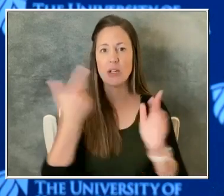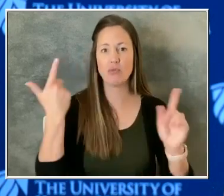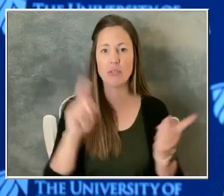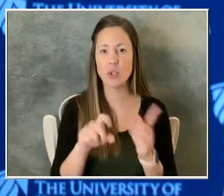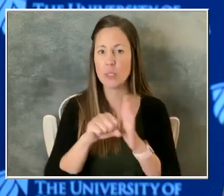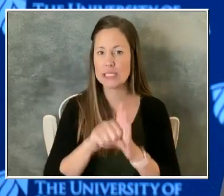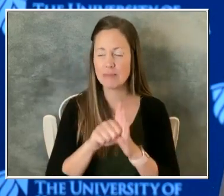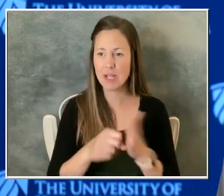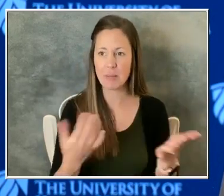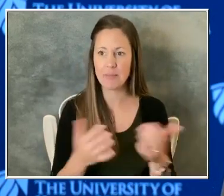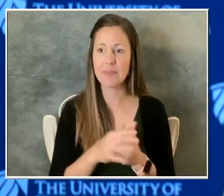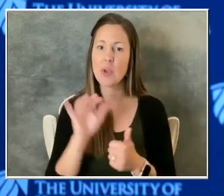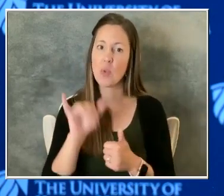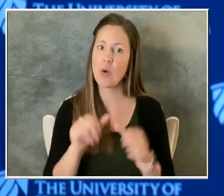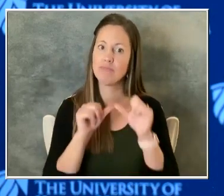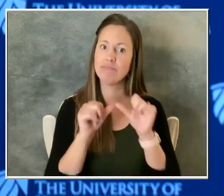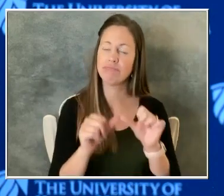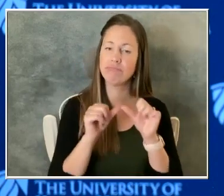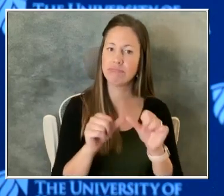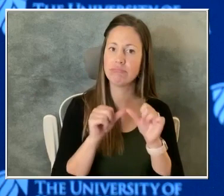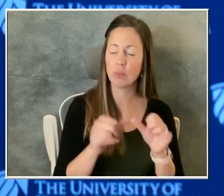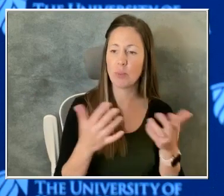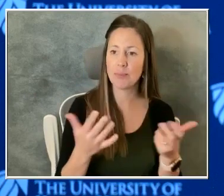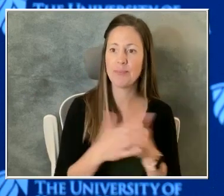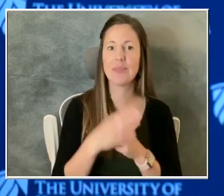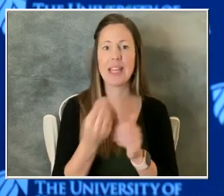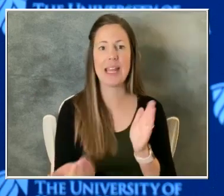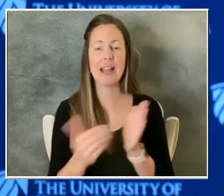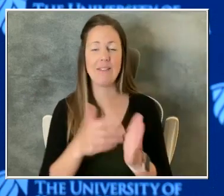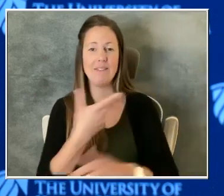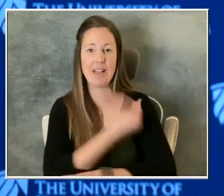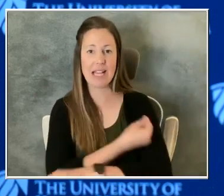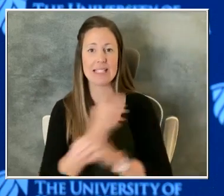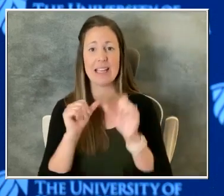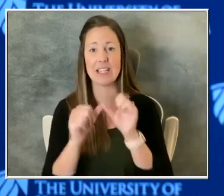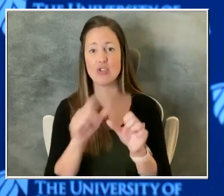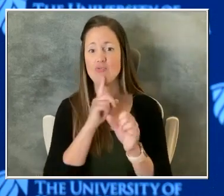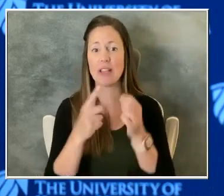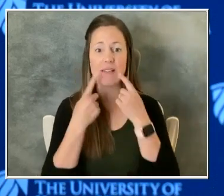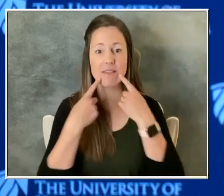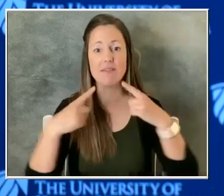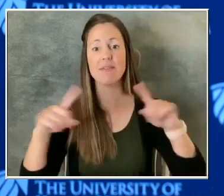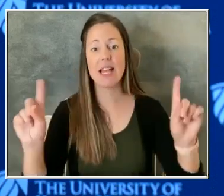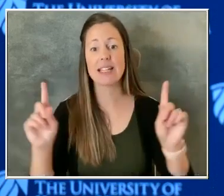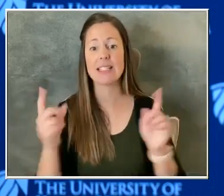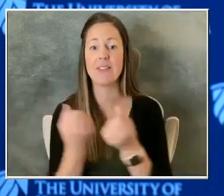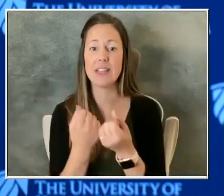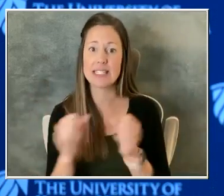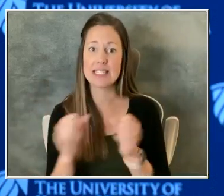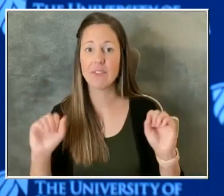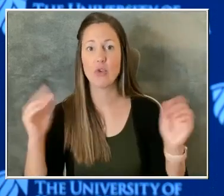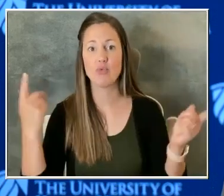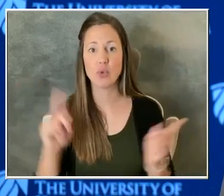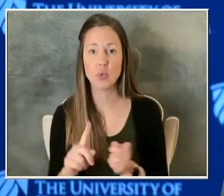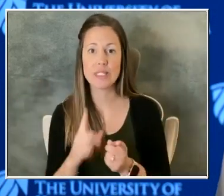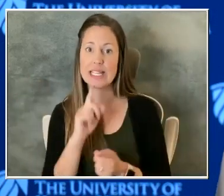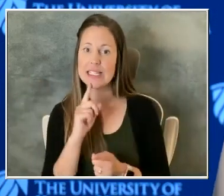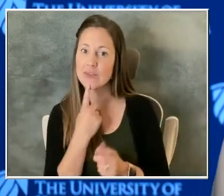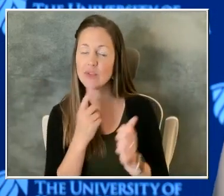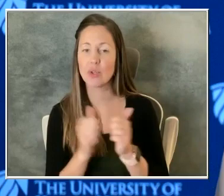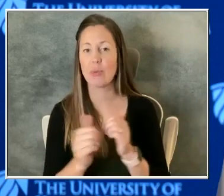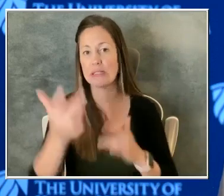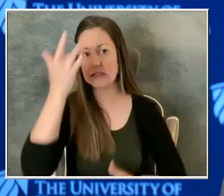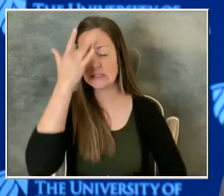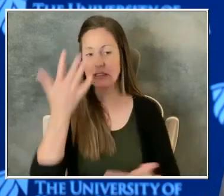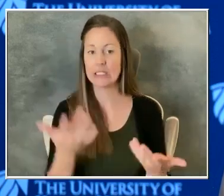are ongoing as well. And again, these vaccines continue to be very effective and very safe at reducing the severity of disease, really